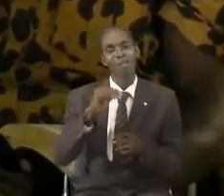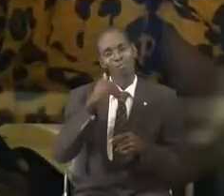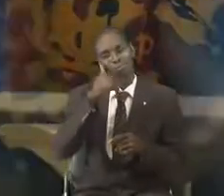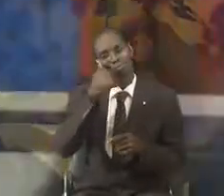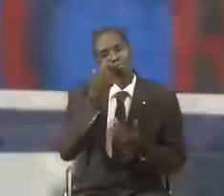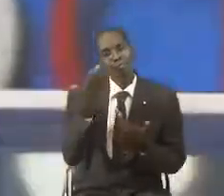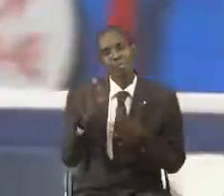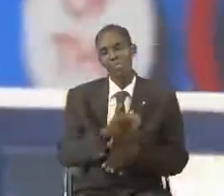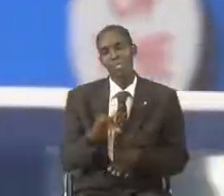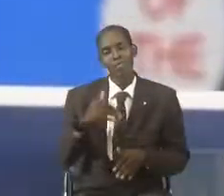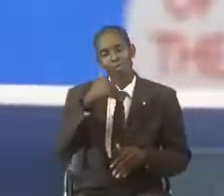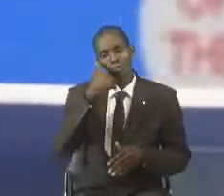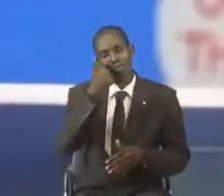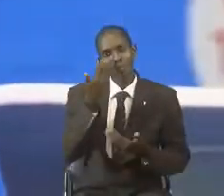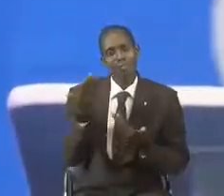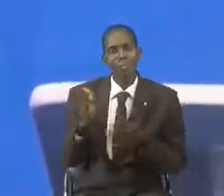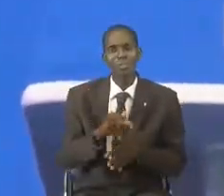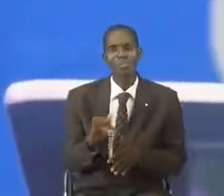Urinating, and they tell you,